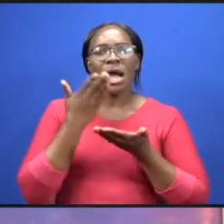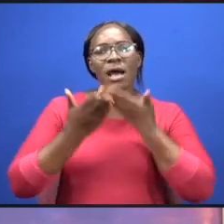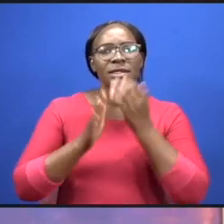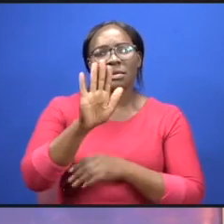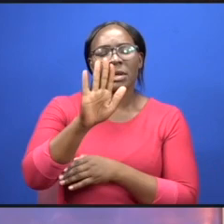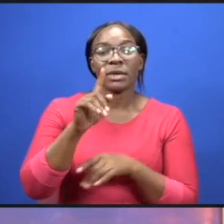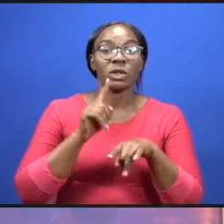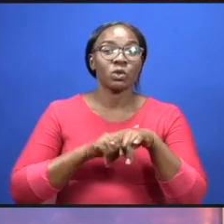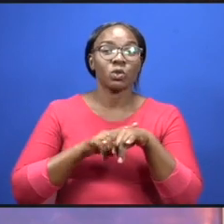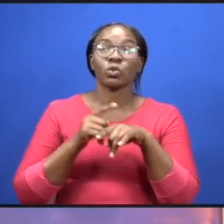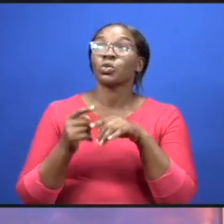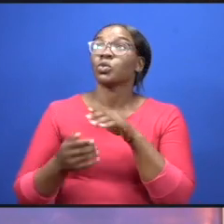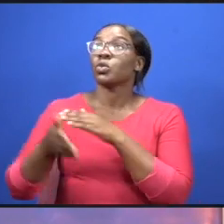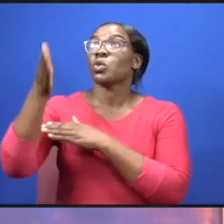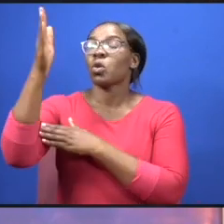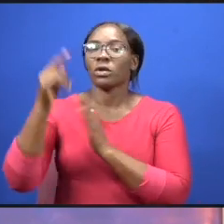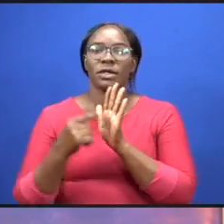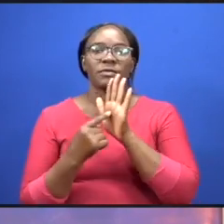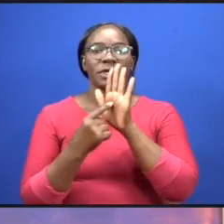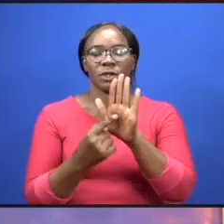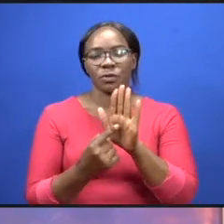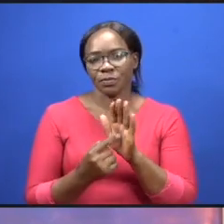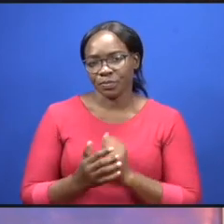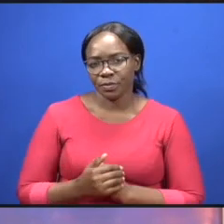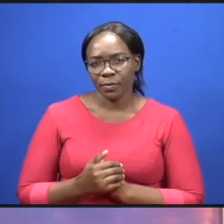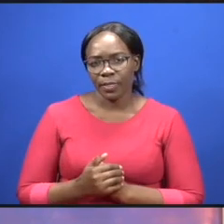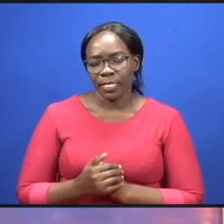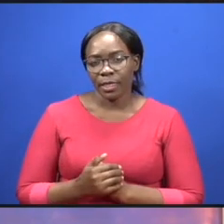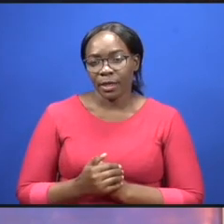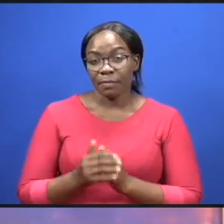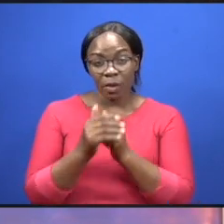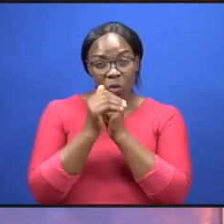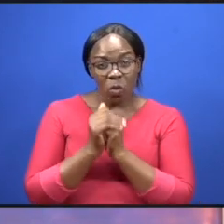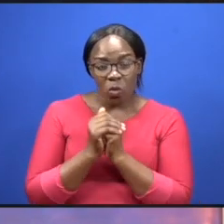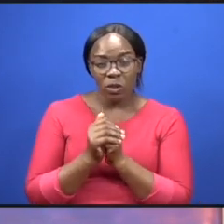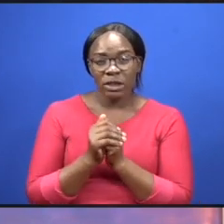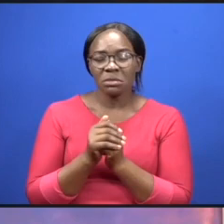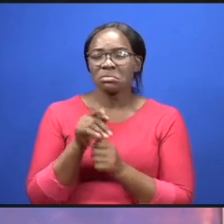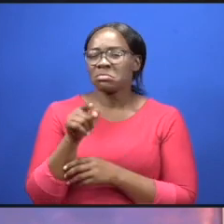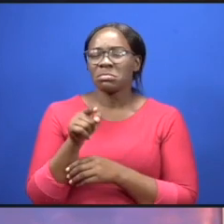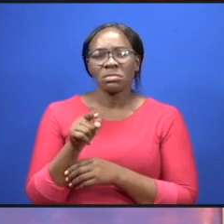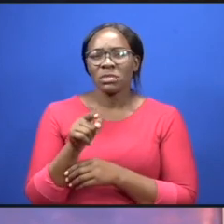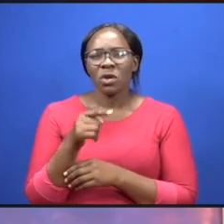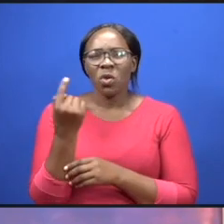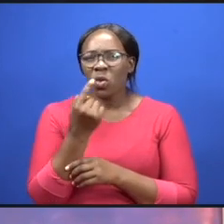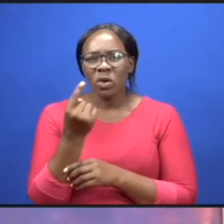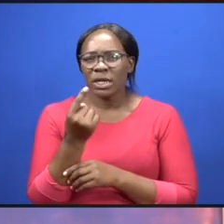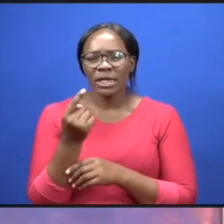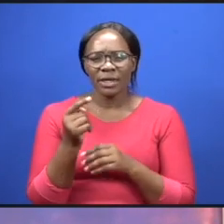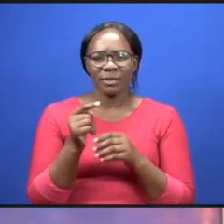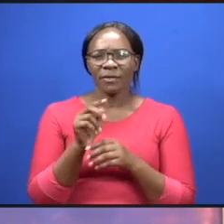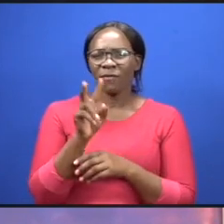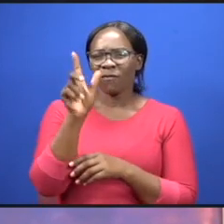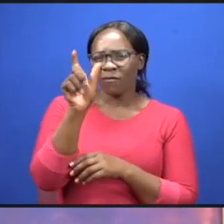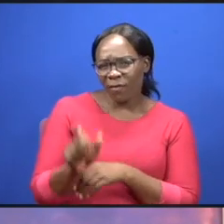to God's revelation. And in as much as worship is a noun, worship is more than that. Worship is a